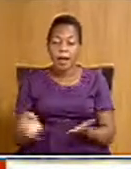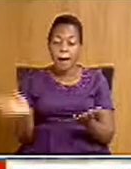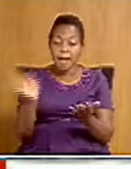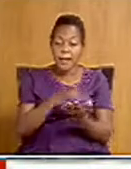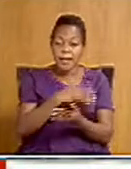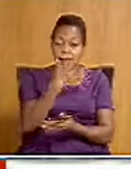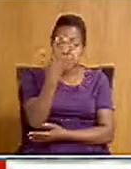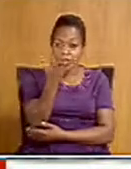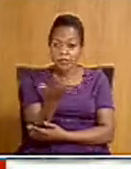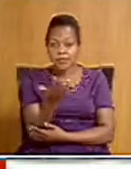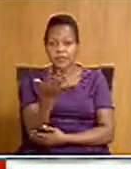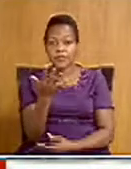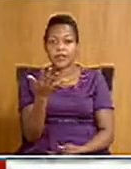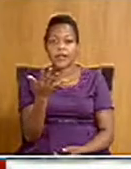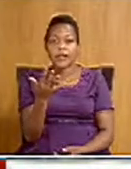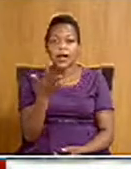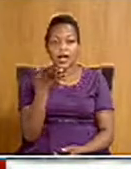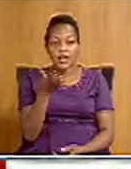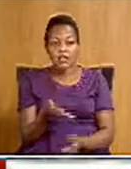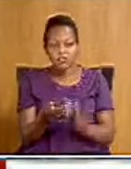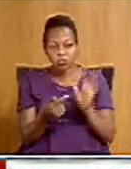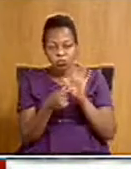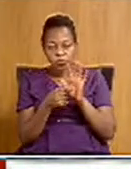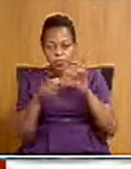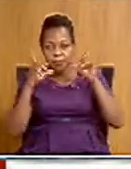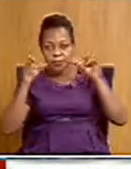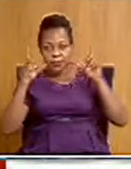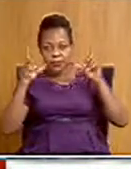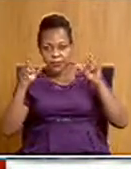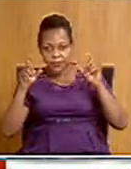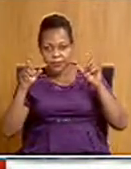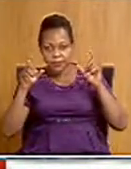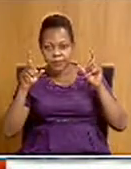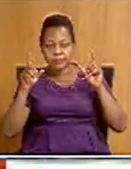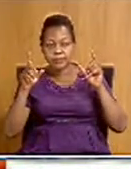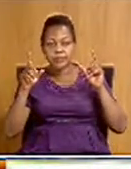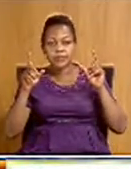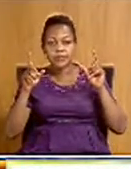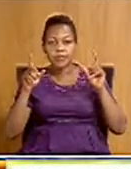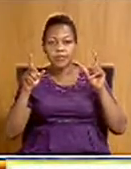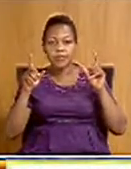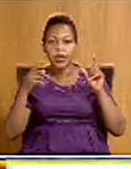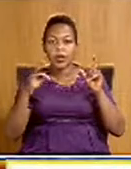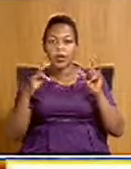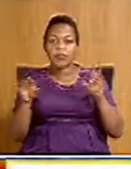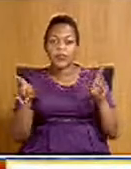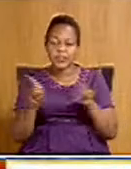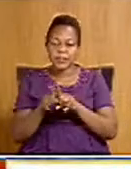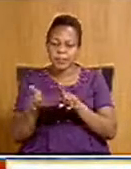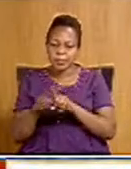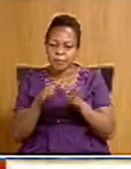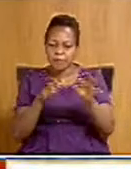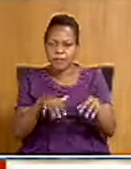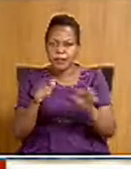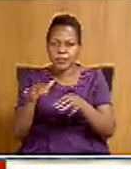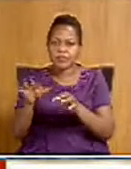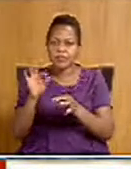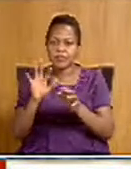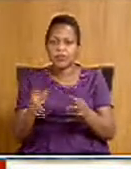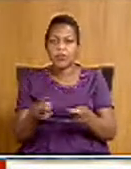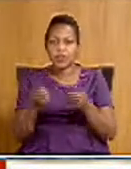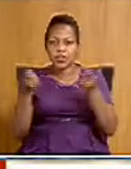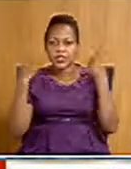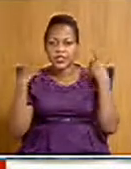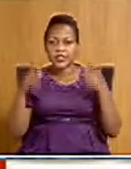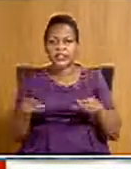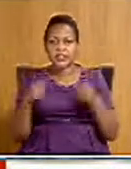page 5, I put a picture of similar tea estates after they had